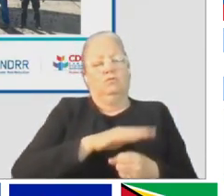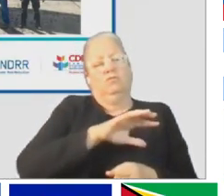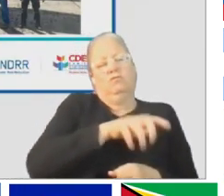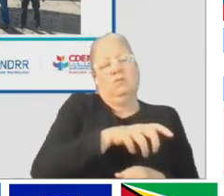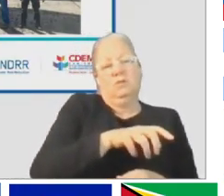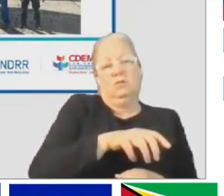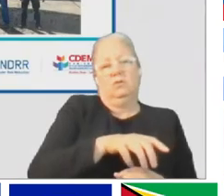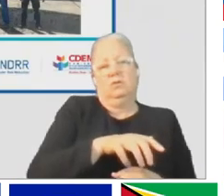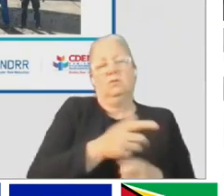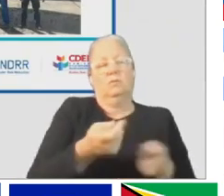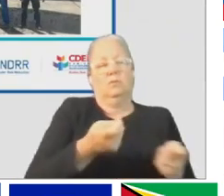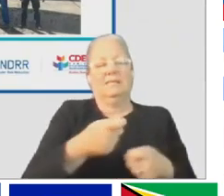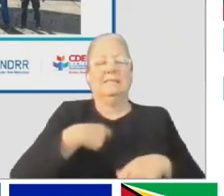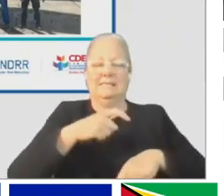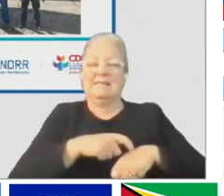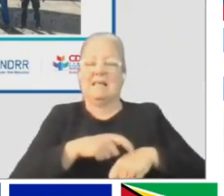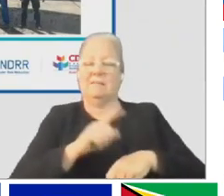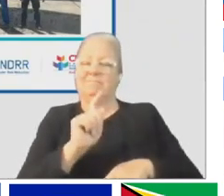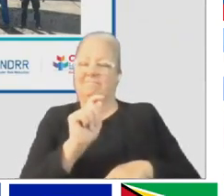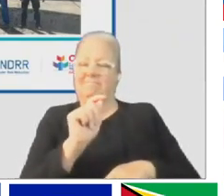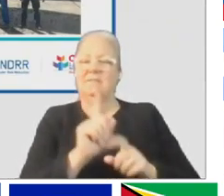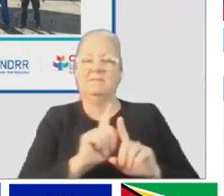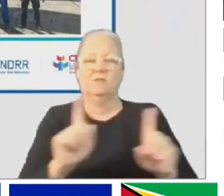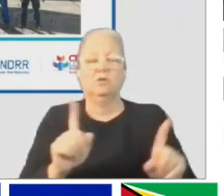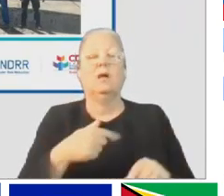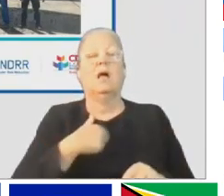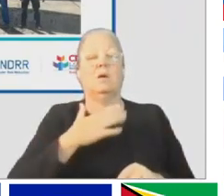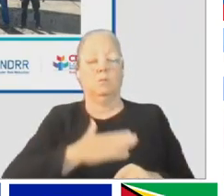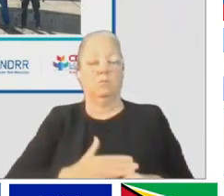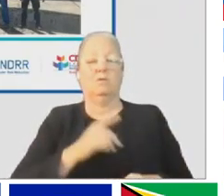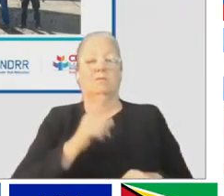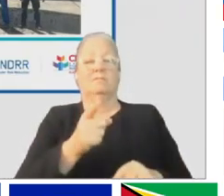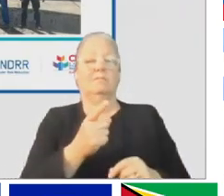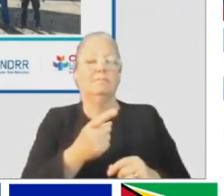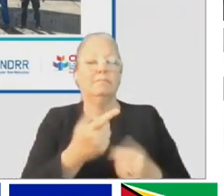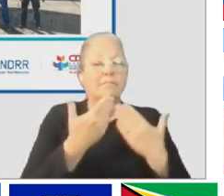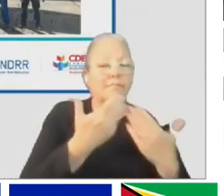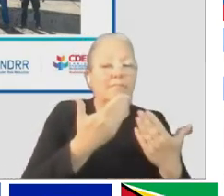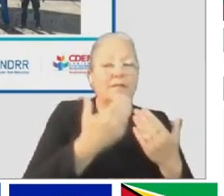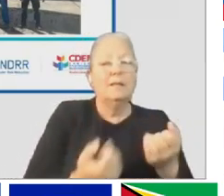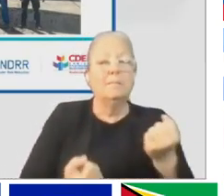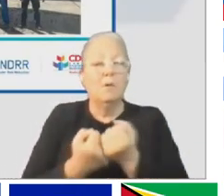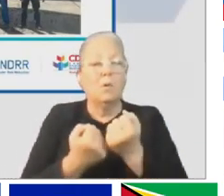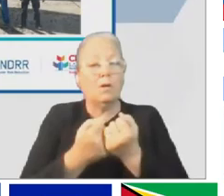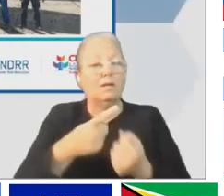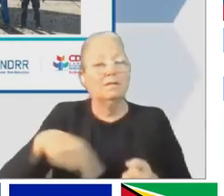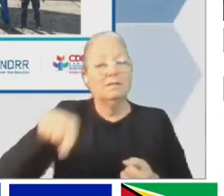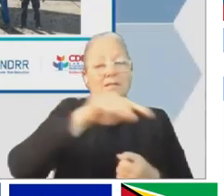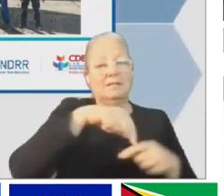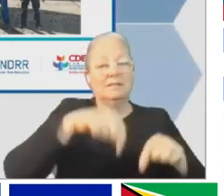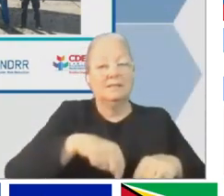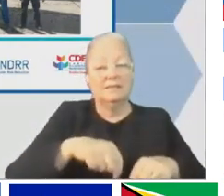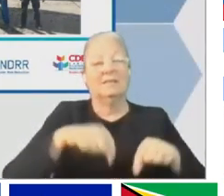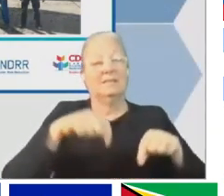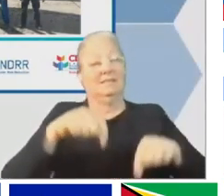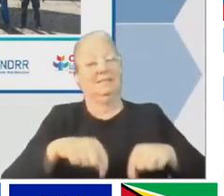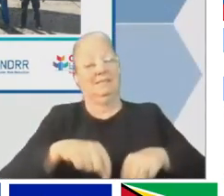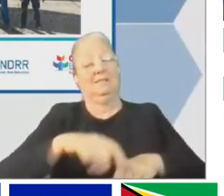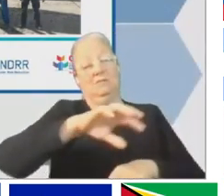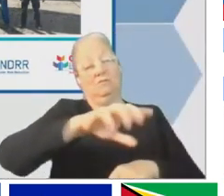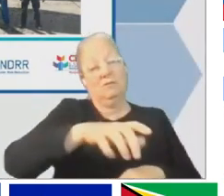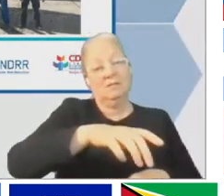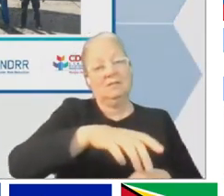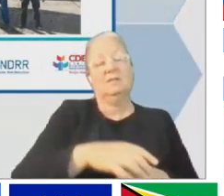out. I really want to applaud the regional organizations that supported this event, these events in the region, like SCARFA,